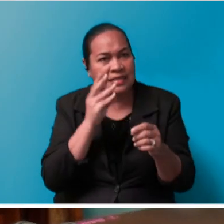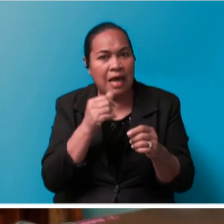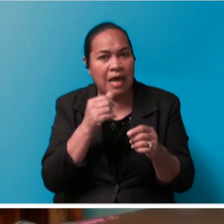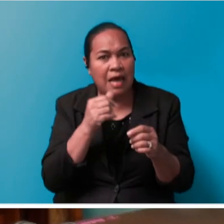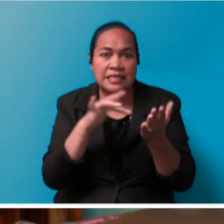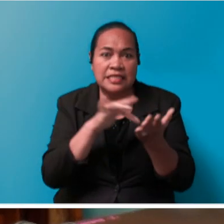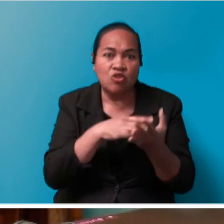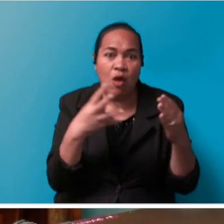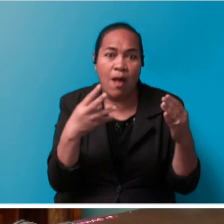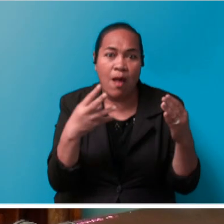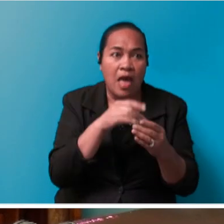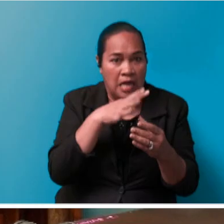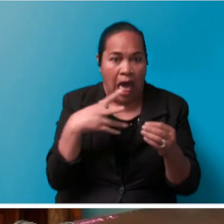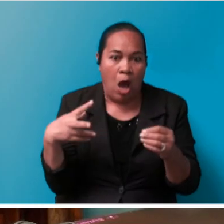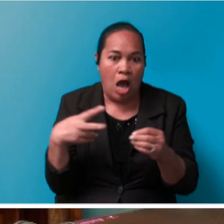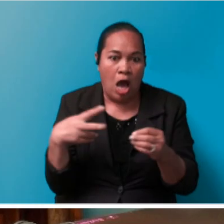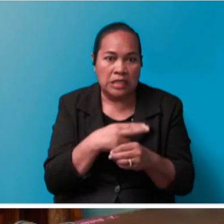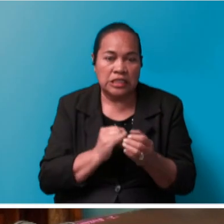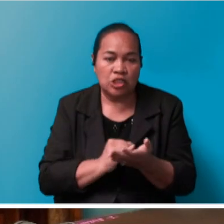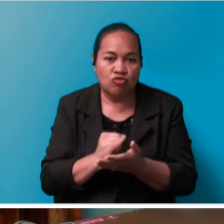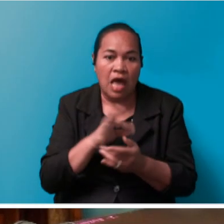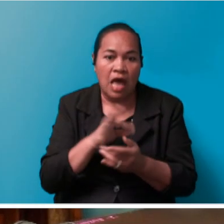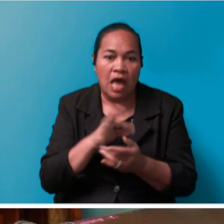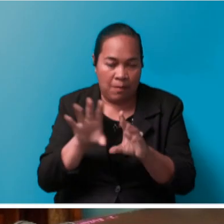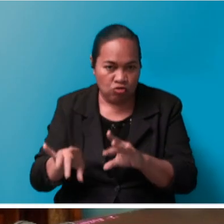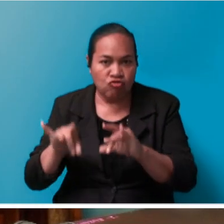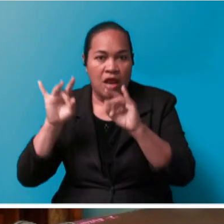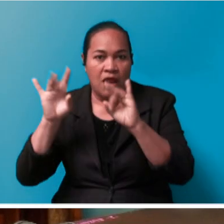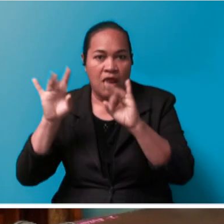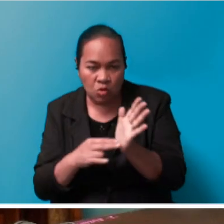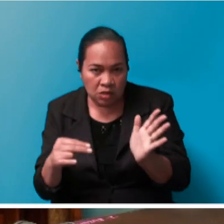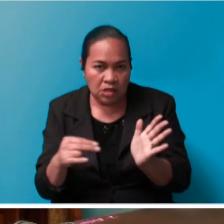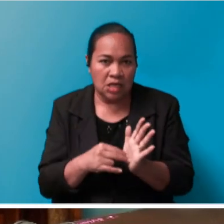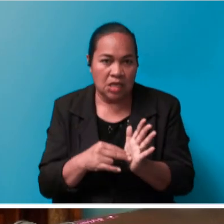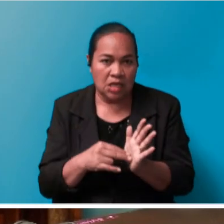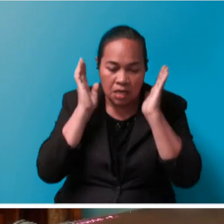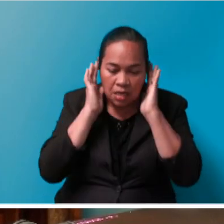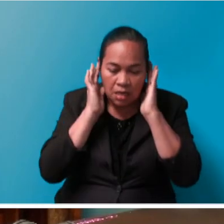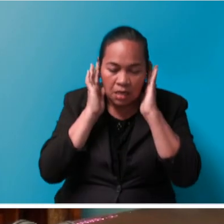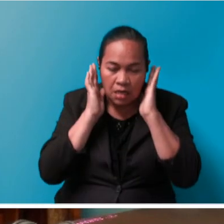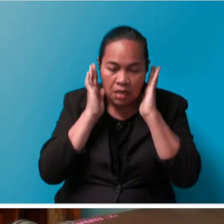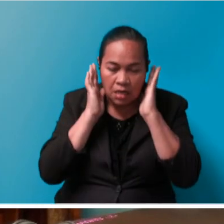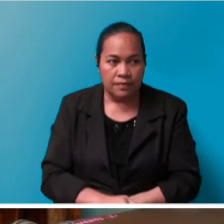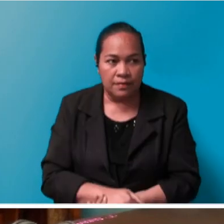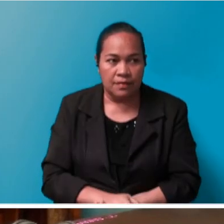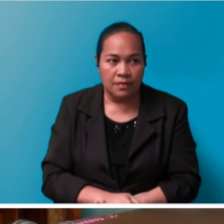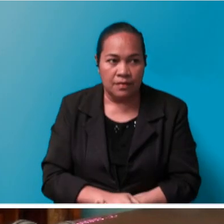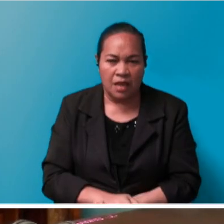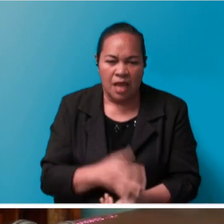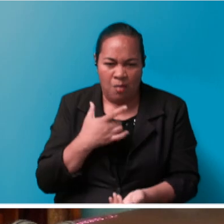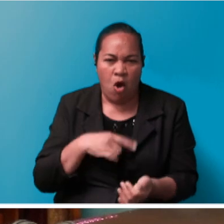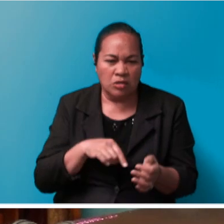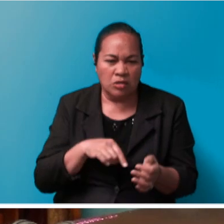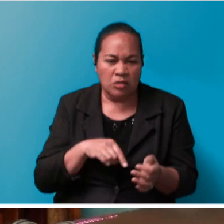are actually cutting interest rate, including Australia, including New Zealand, and as inflationary pressures in